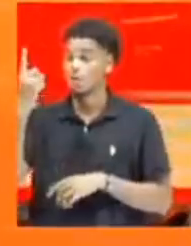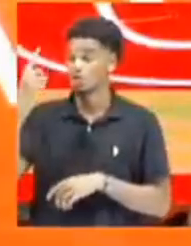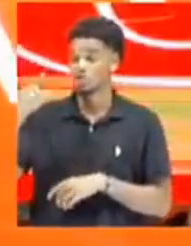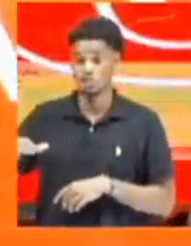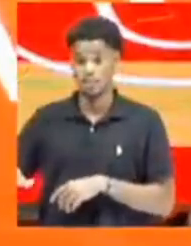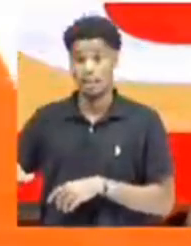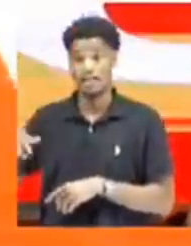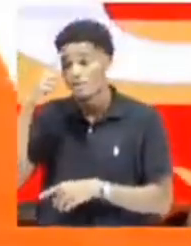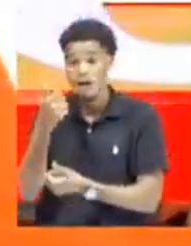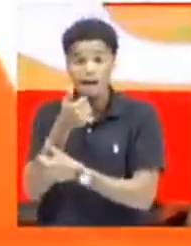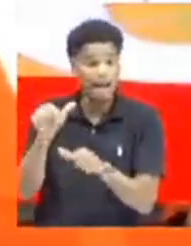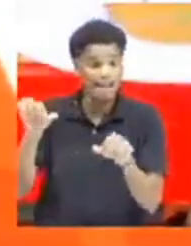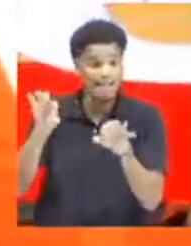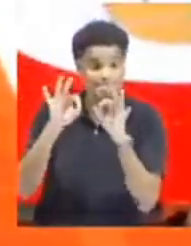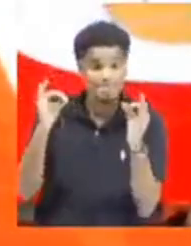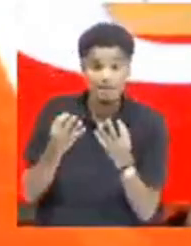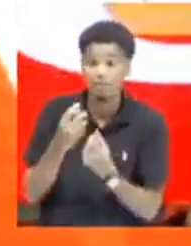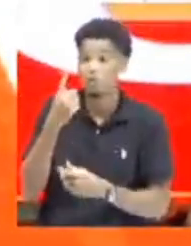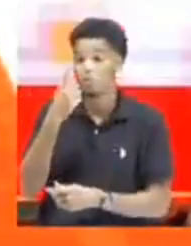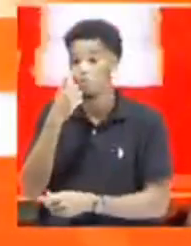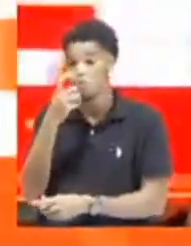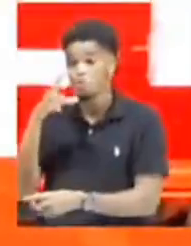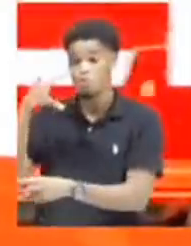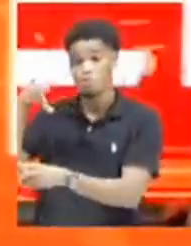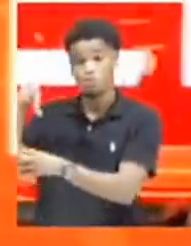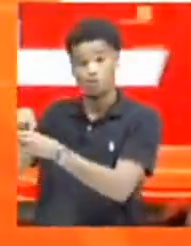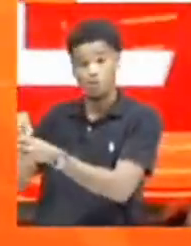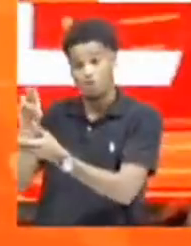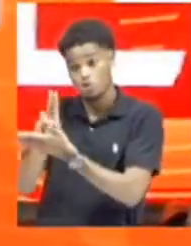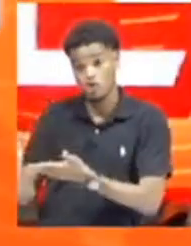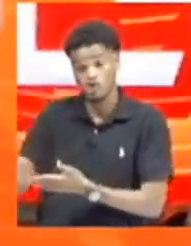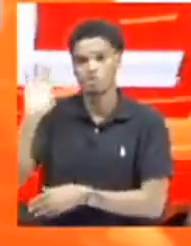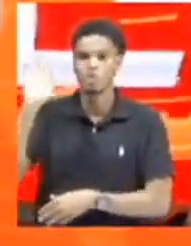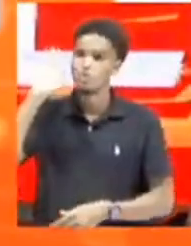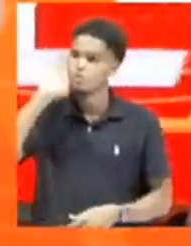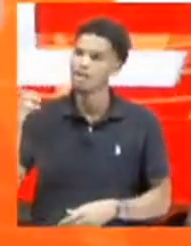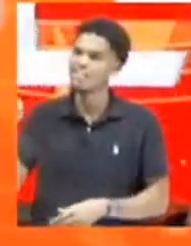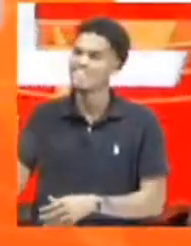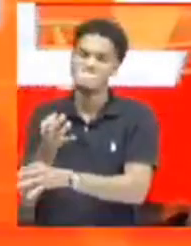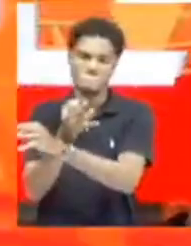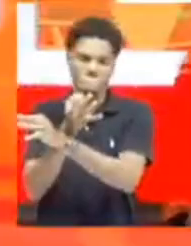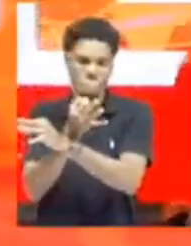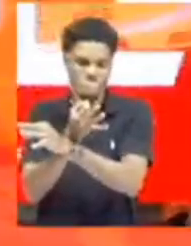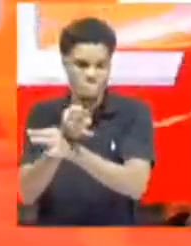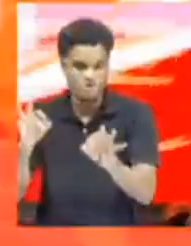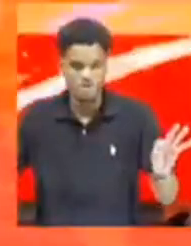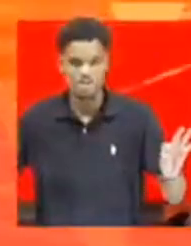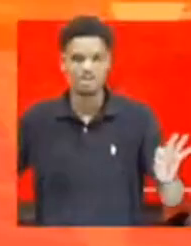into university will be totally free under the People's National Party.